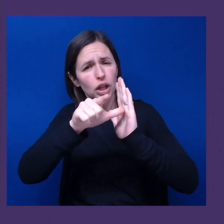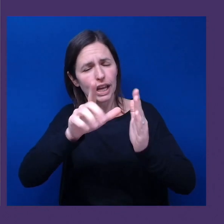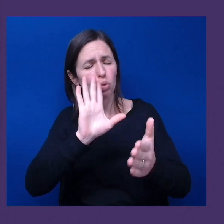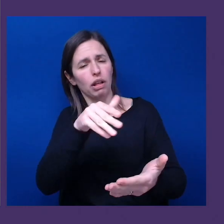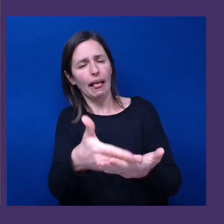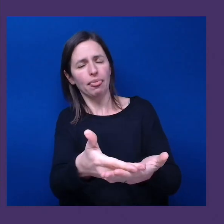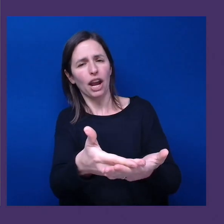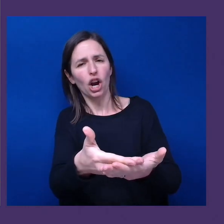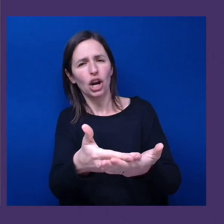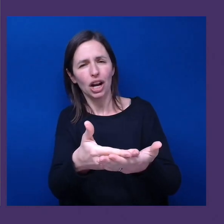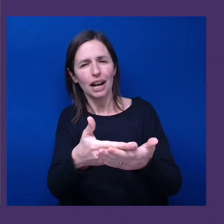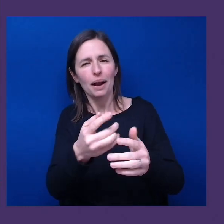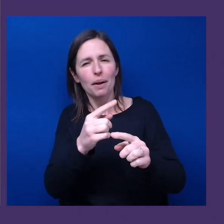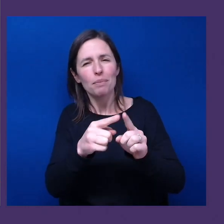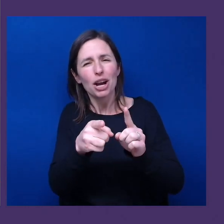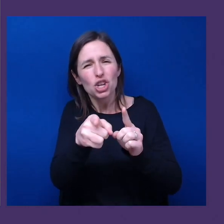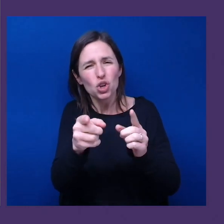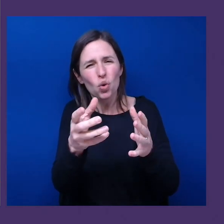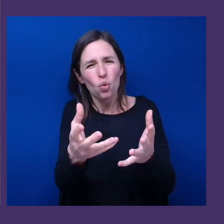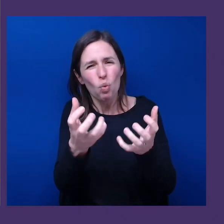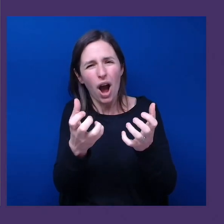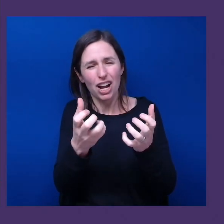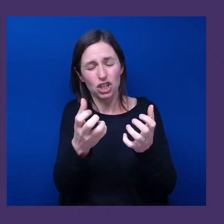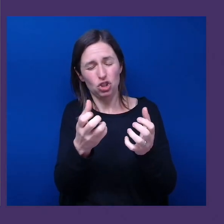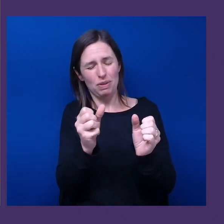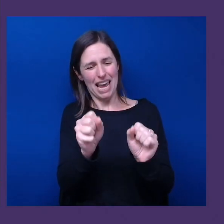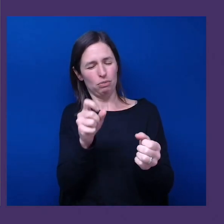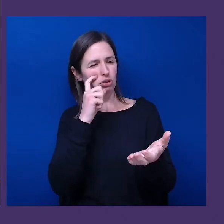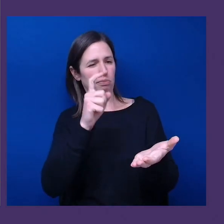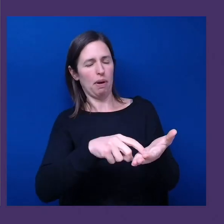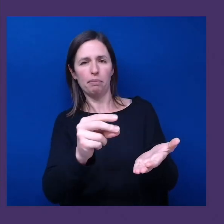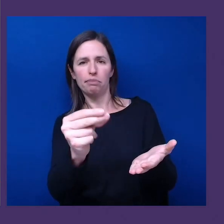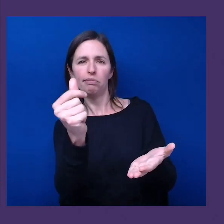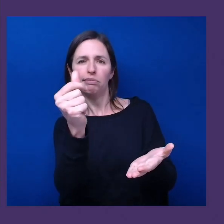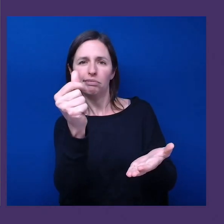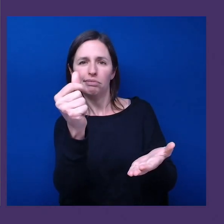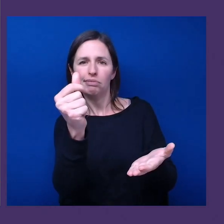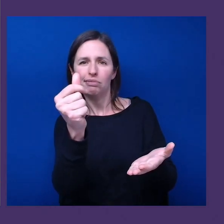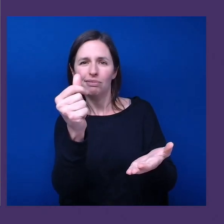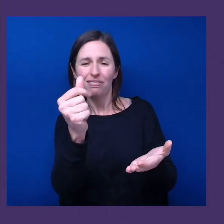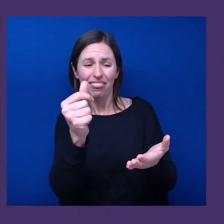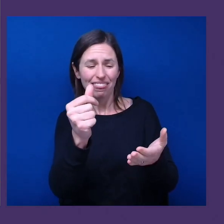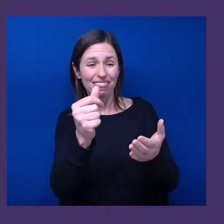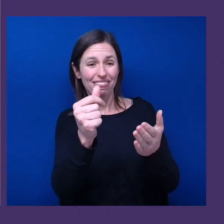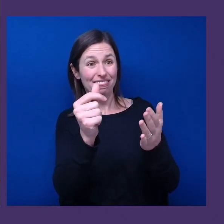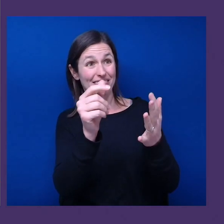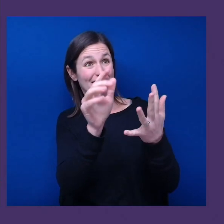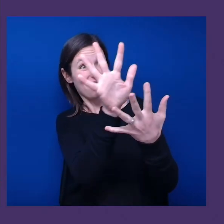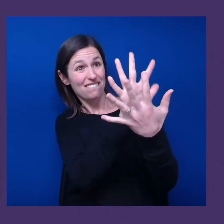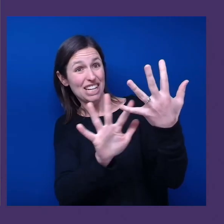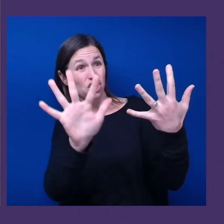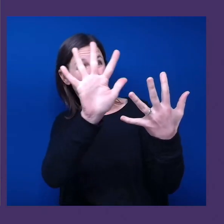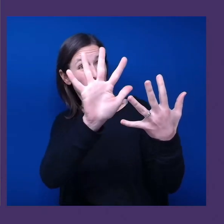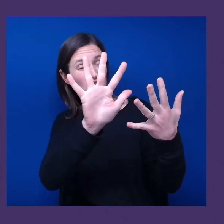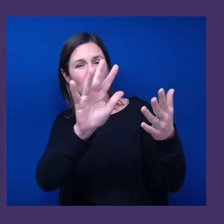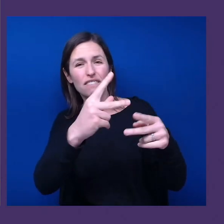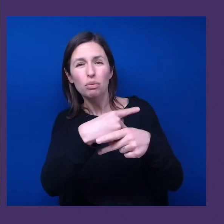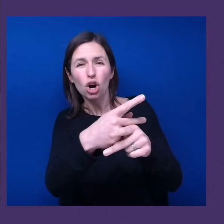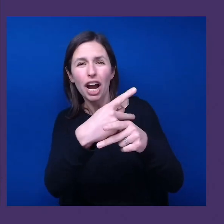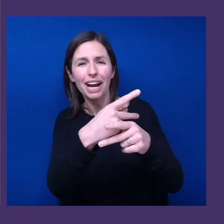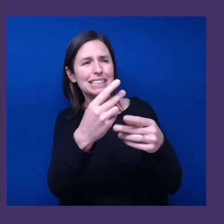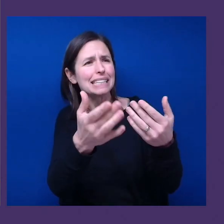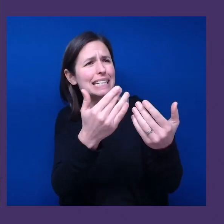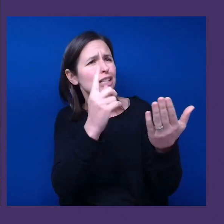you want to be able to ensure that the product is more, the various features within the product is more easily